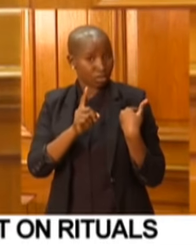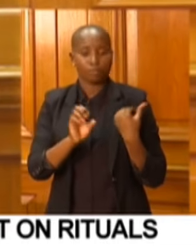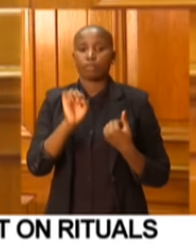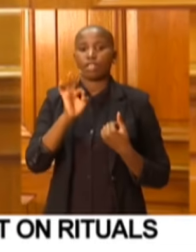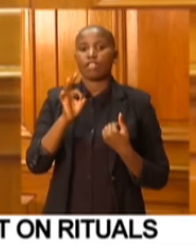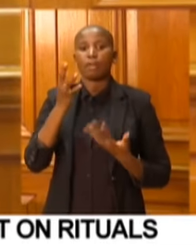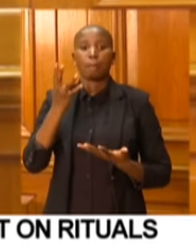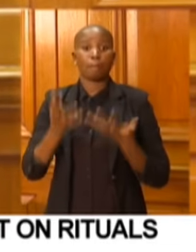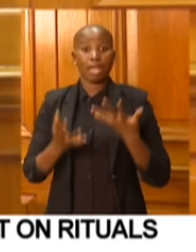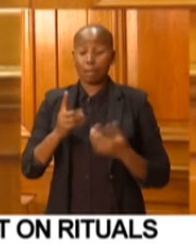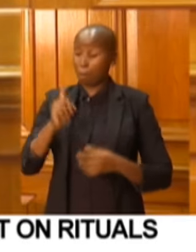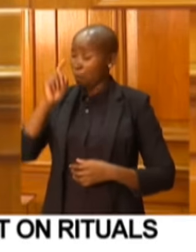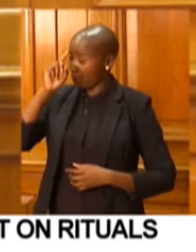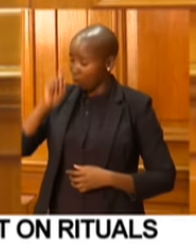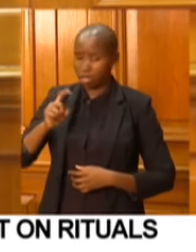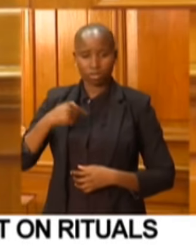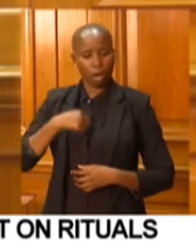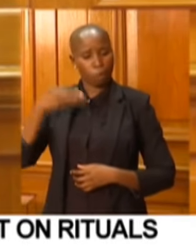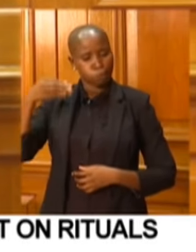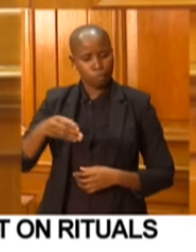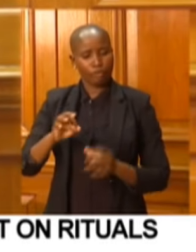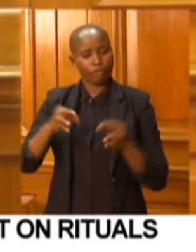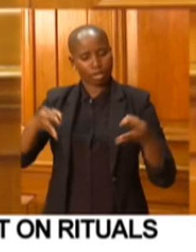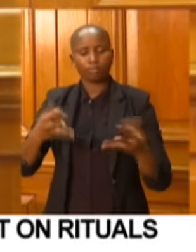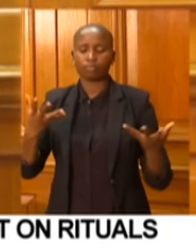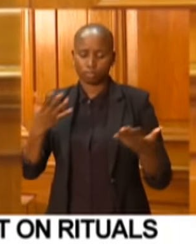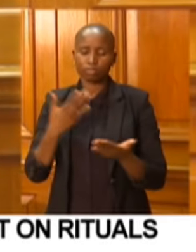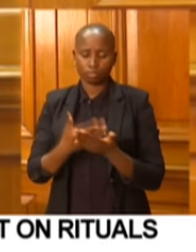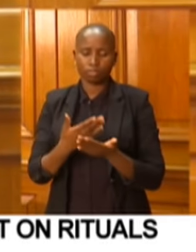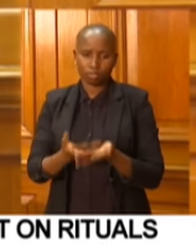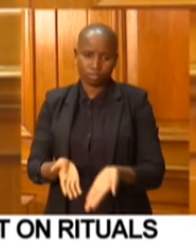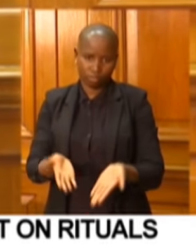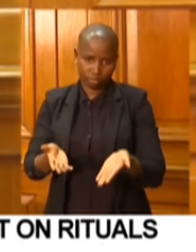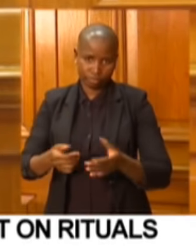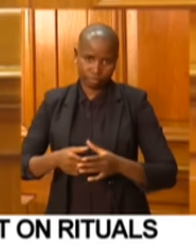is absolutely necessary that you should be at the funeral.